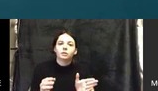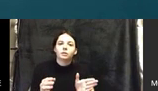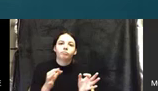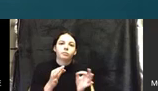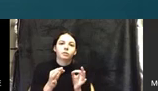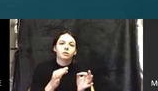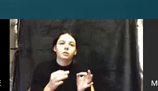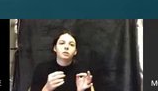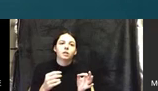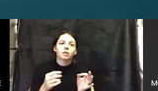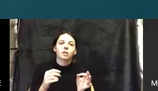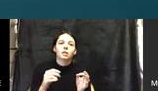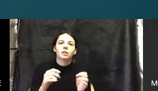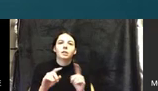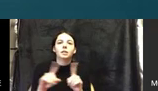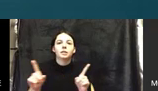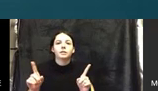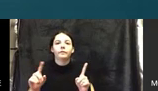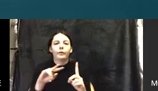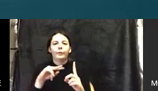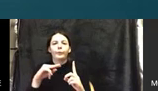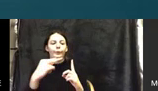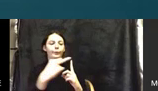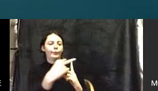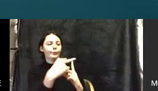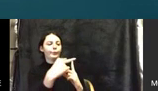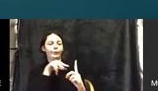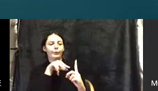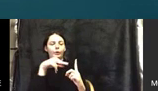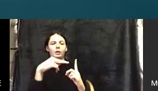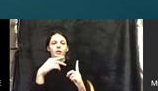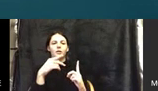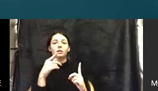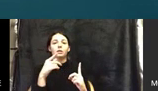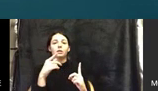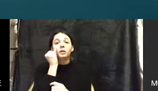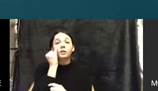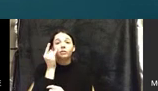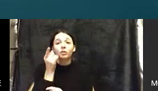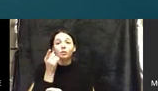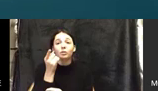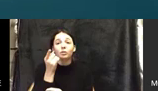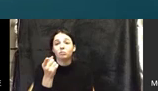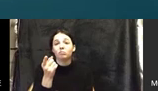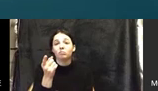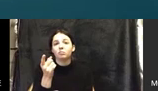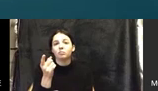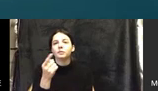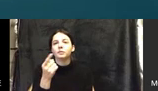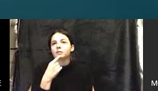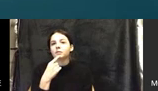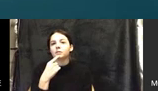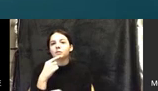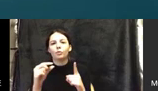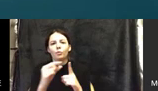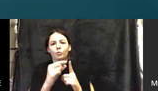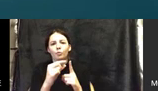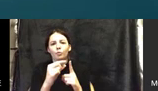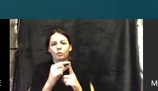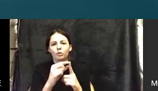will be perceived as to what side of the story that you're on. The language you choose affects how